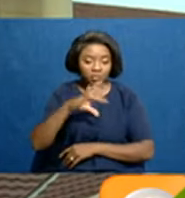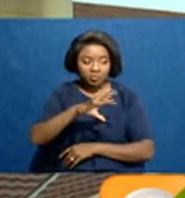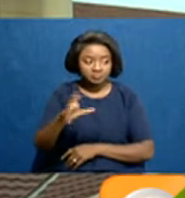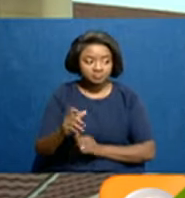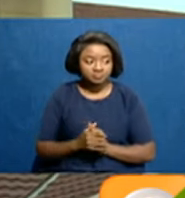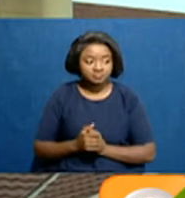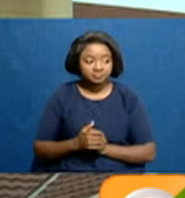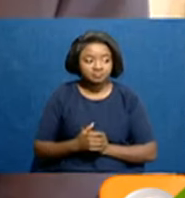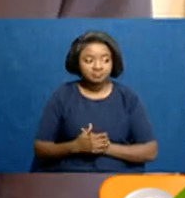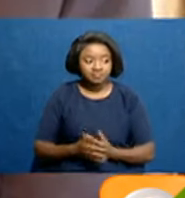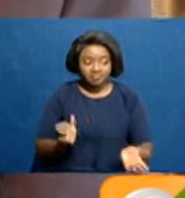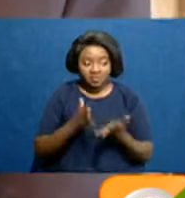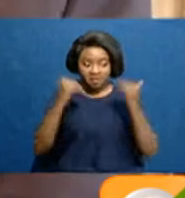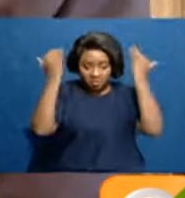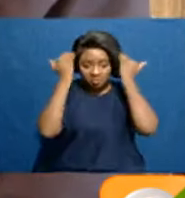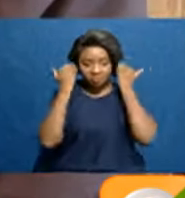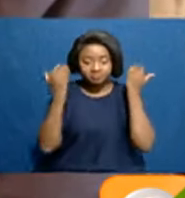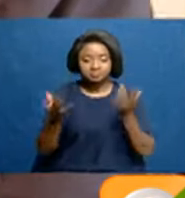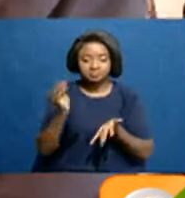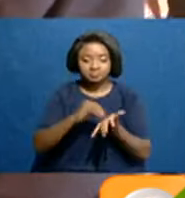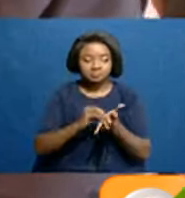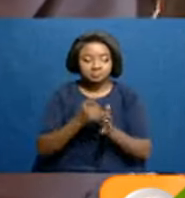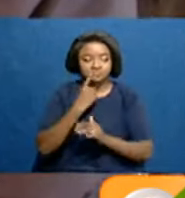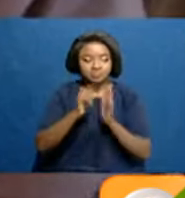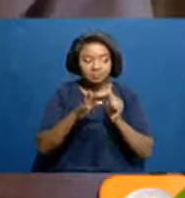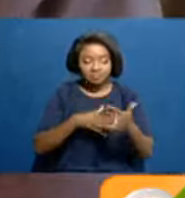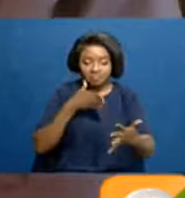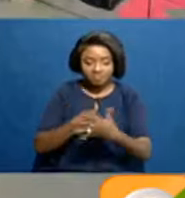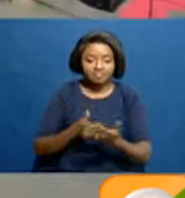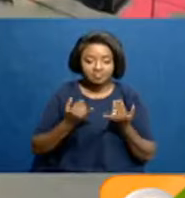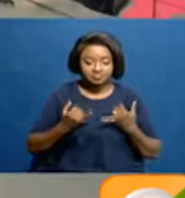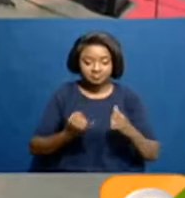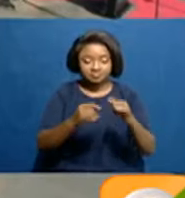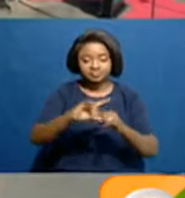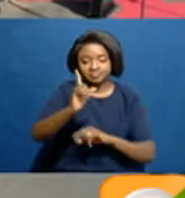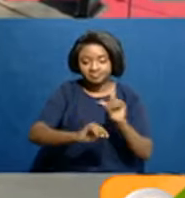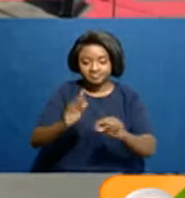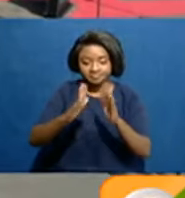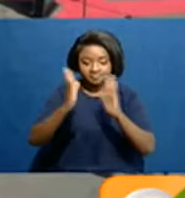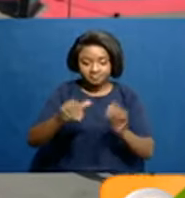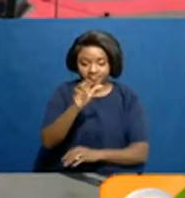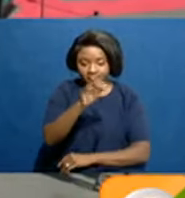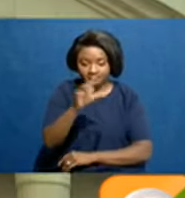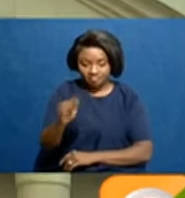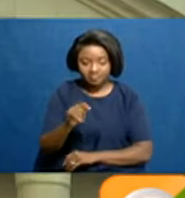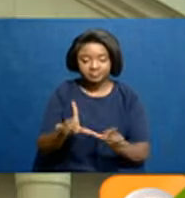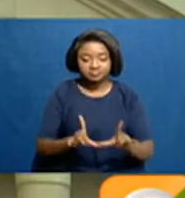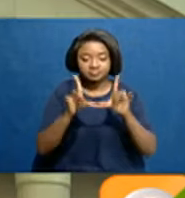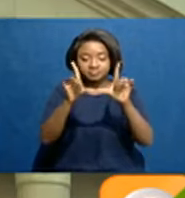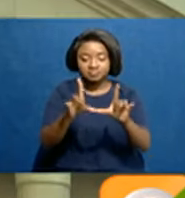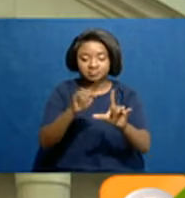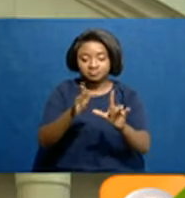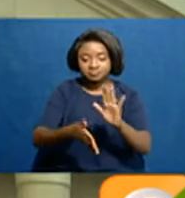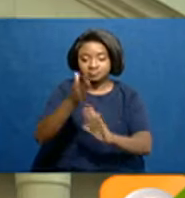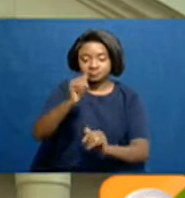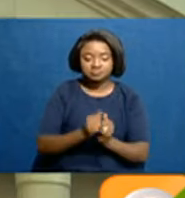courts are again being asked to stop the implementation of the Affordable Housing Act through a certificate of